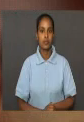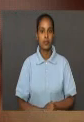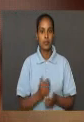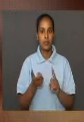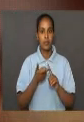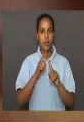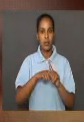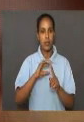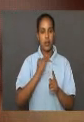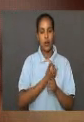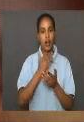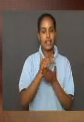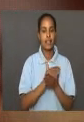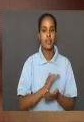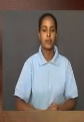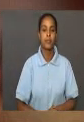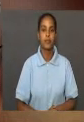Let's get back to our lesson.